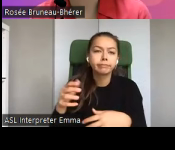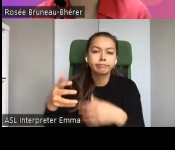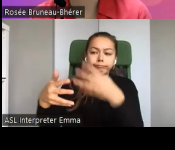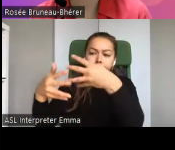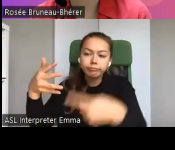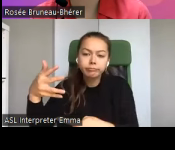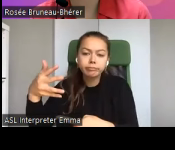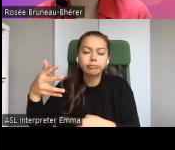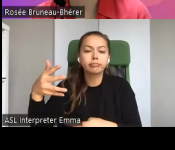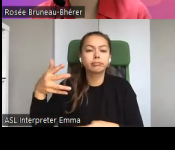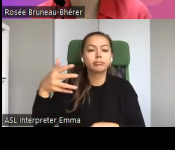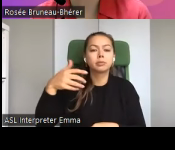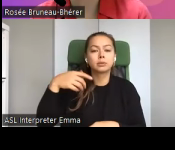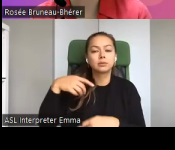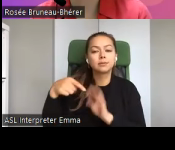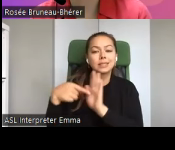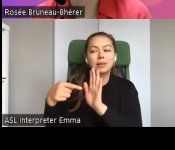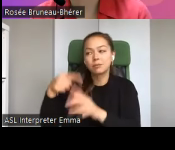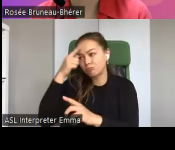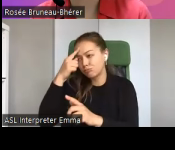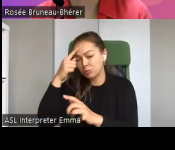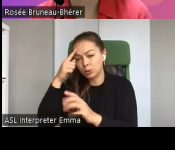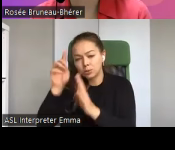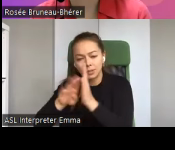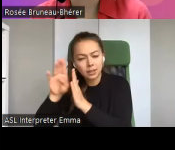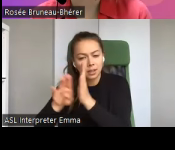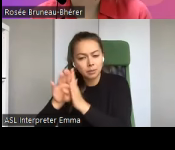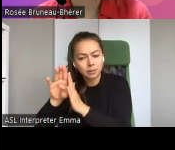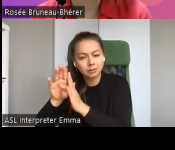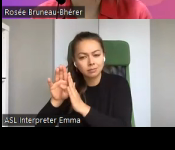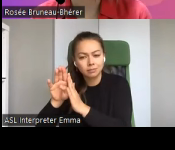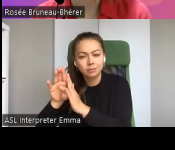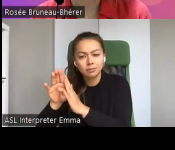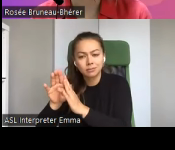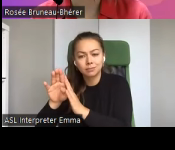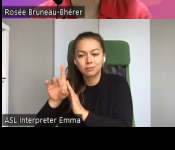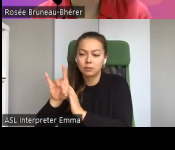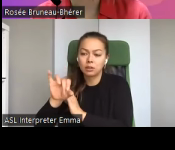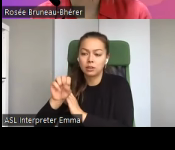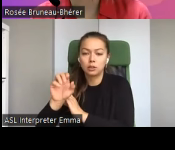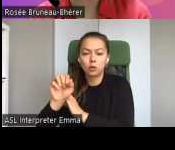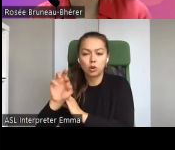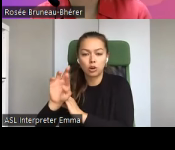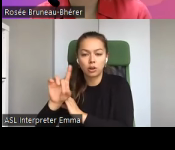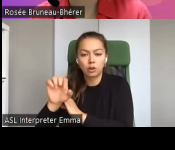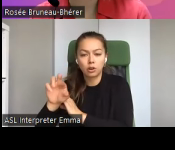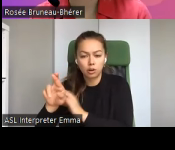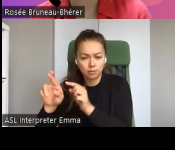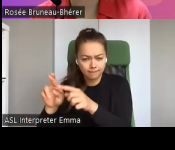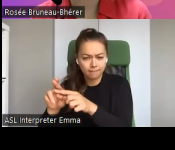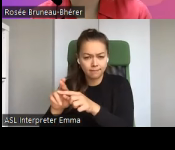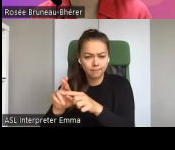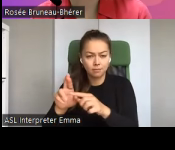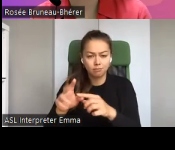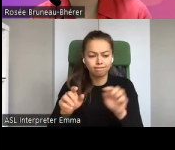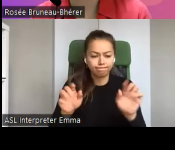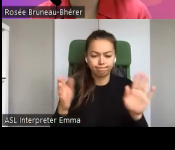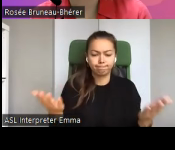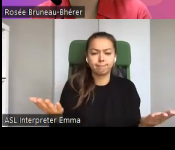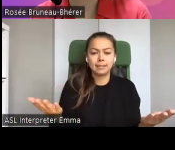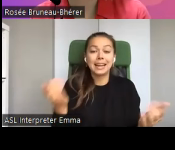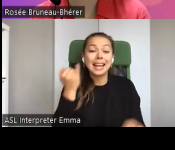as ADHD, and what symptoms overlap, where we really have a hard time distinguishing